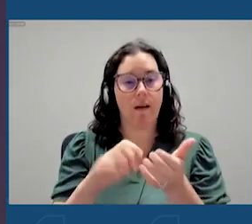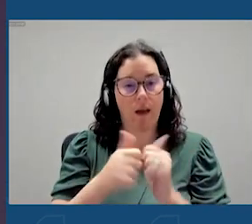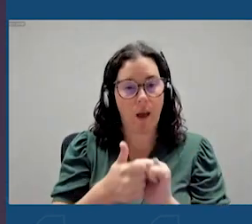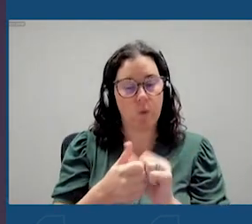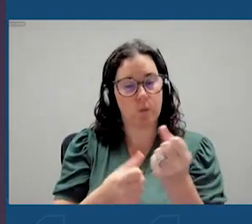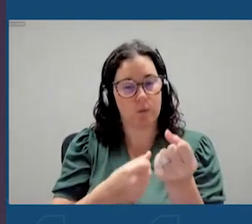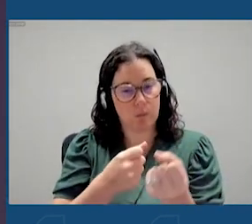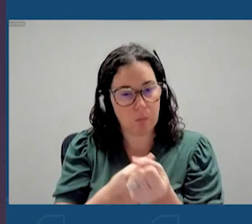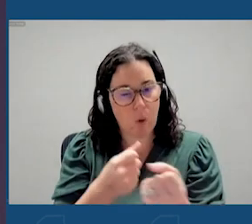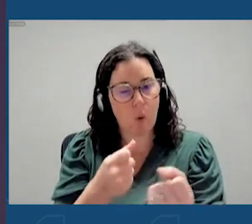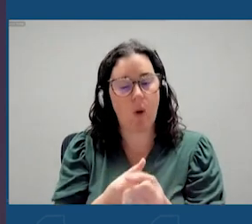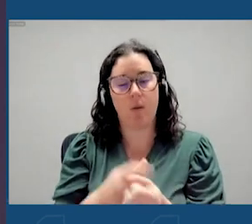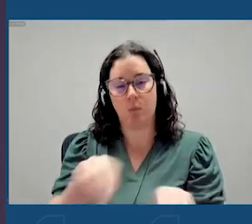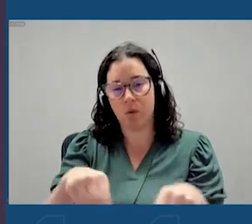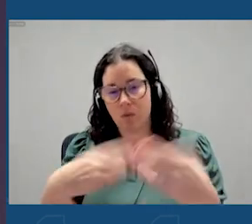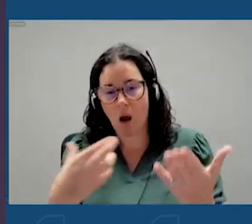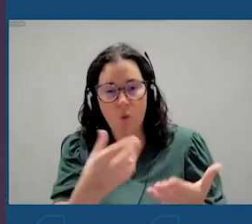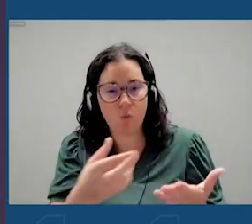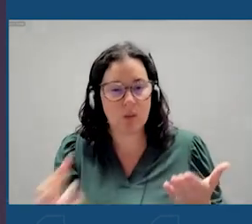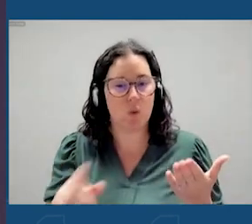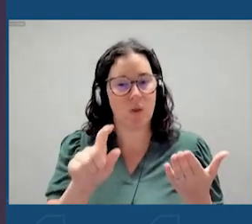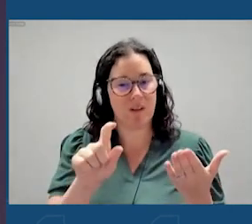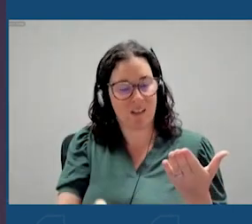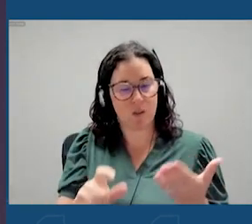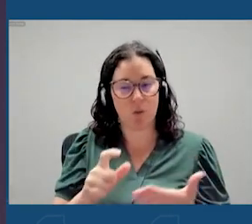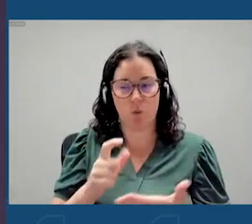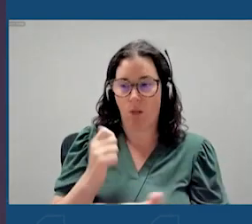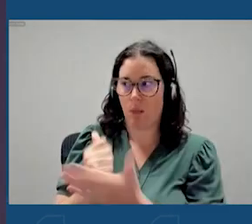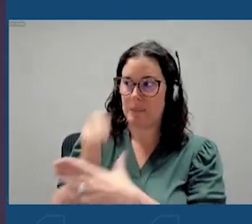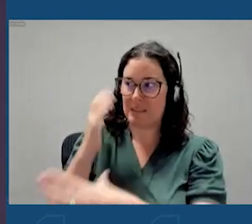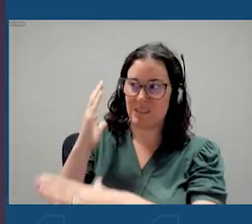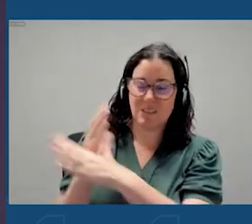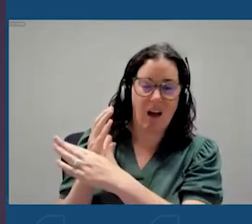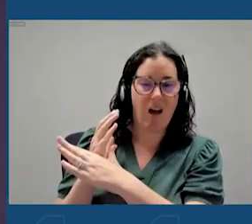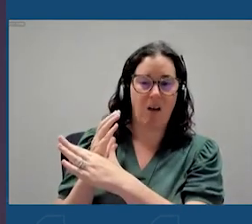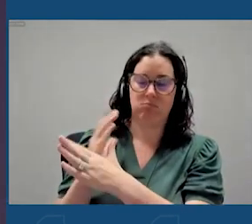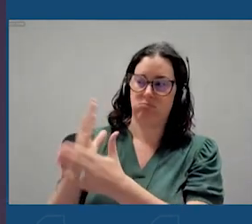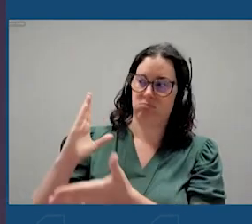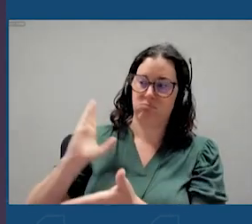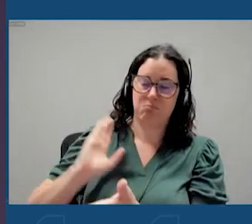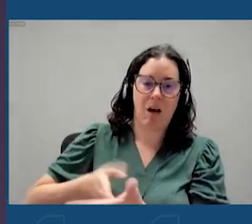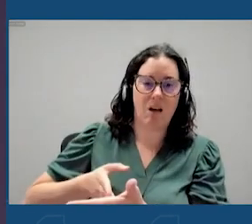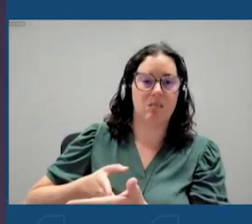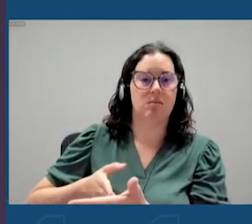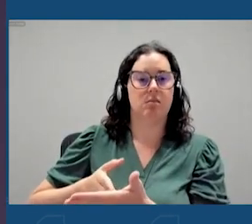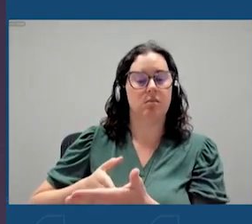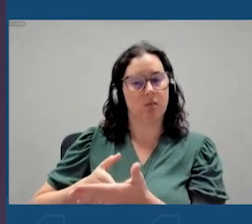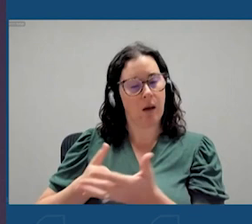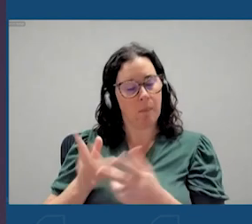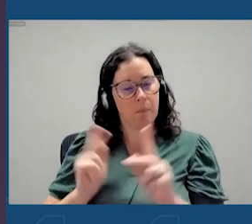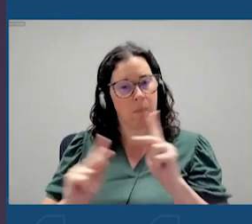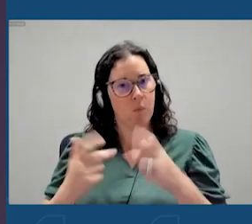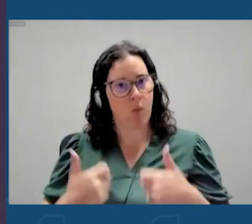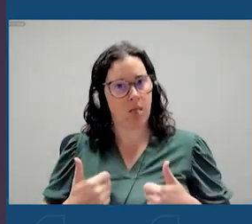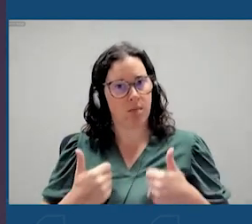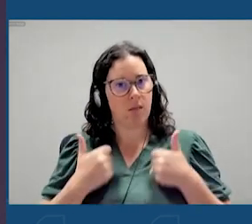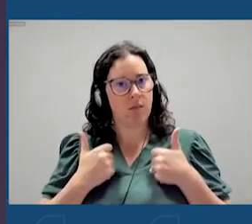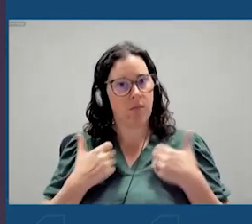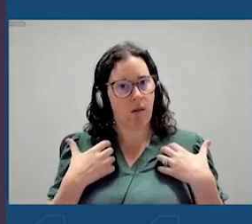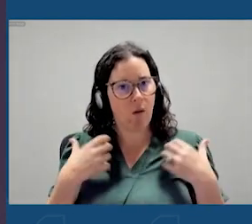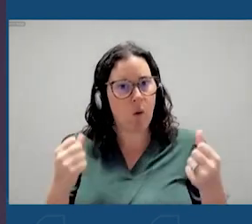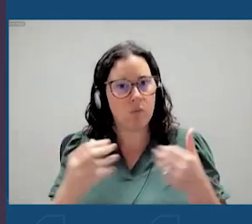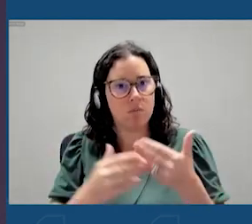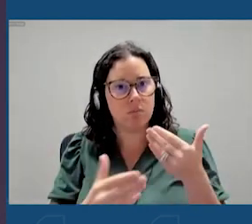carry on the work that they're doing to help people live a healthy life. And I want to thank, first of all, a sponsor of a bill we're